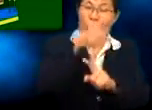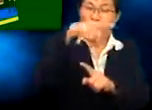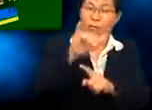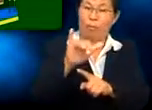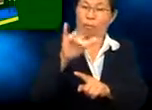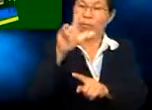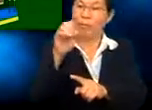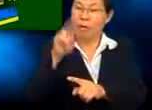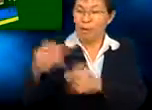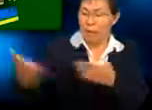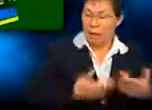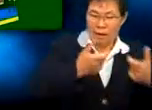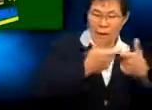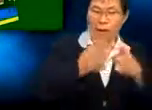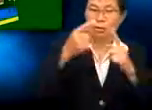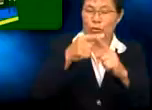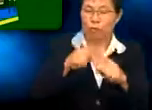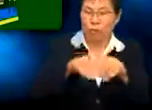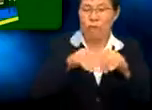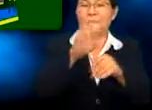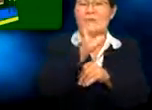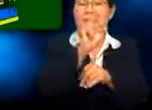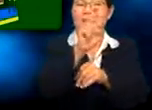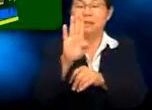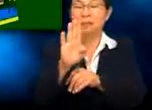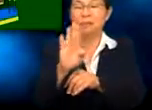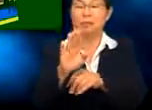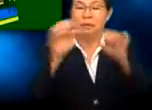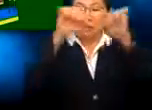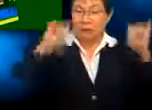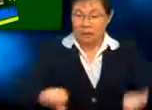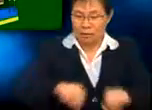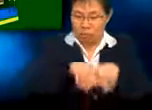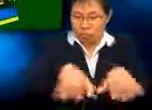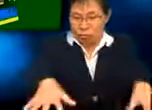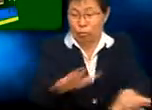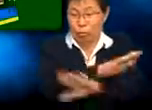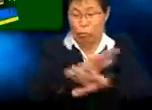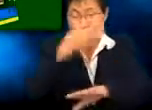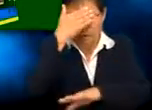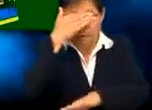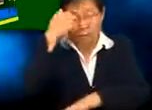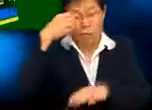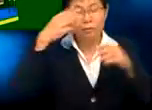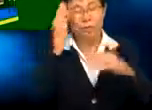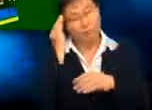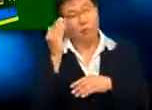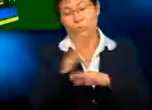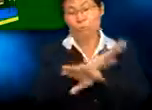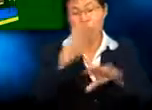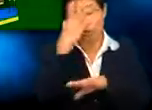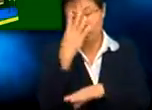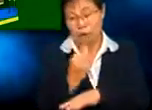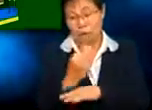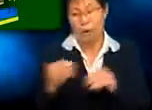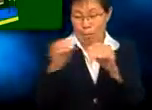carry the electricity to the main substations. Okay, don't fall asleep just yet. There's more.